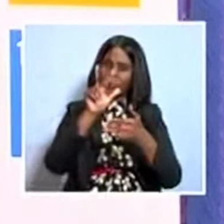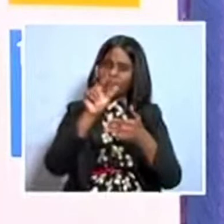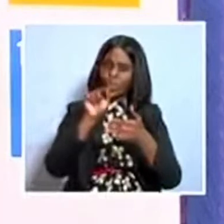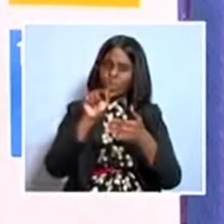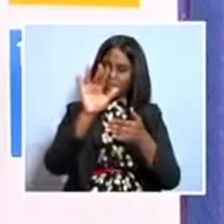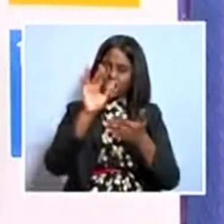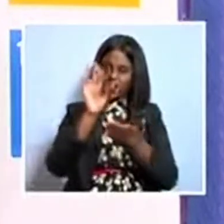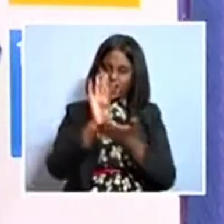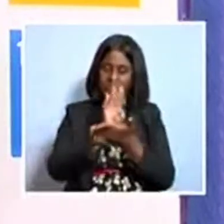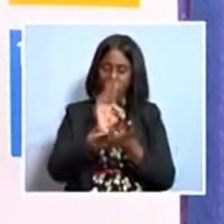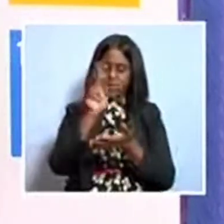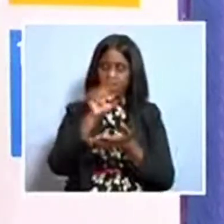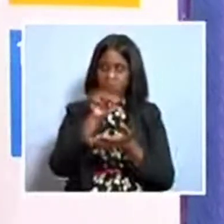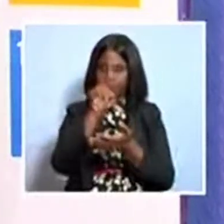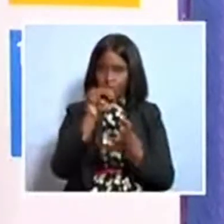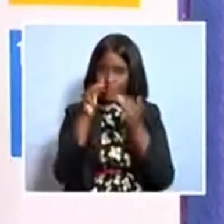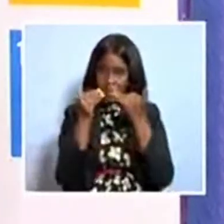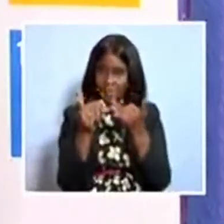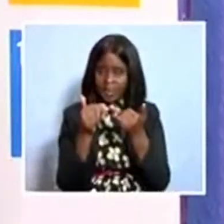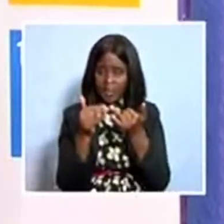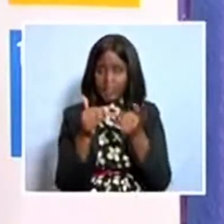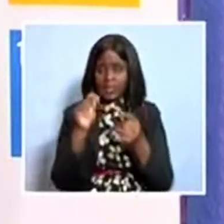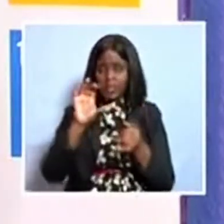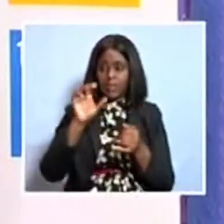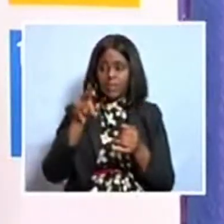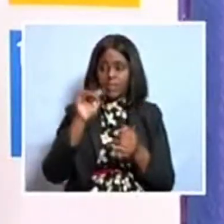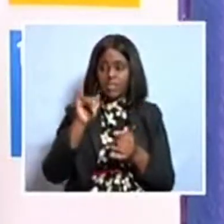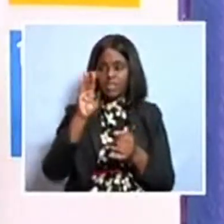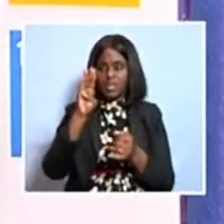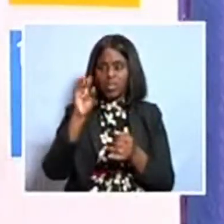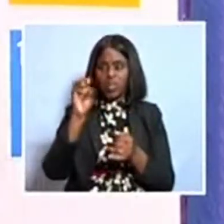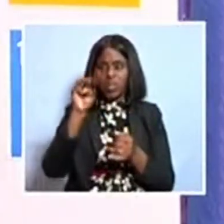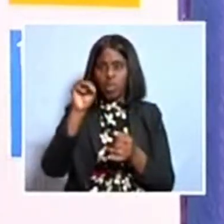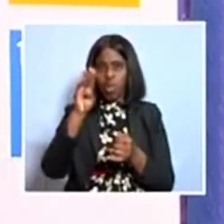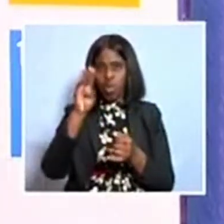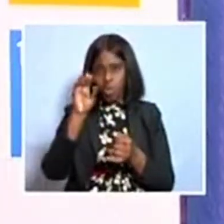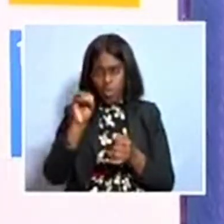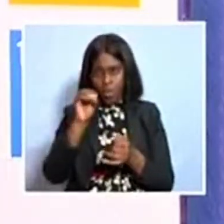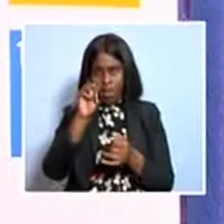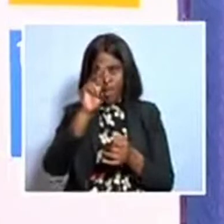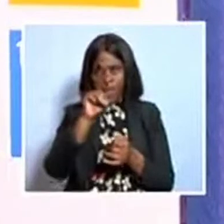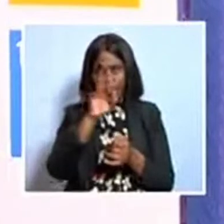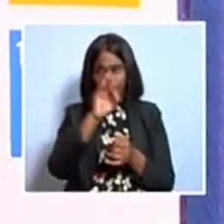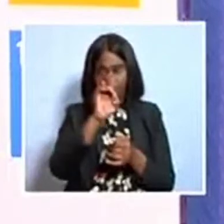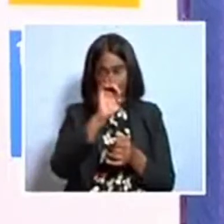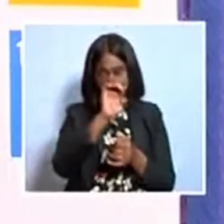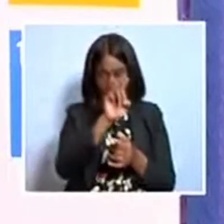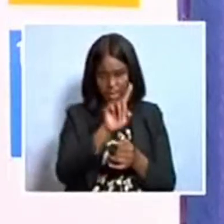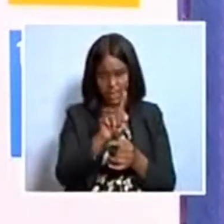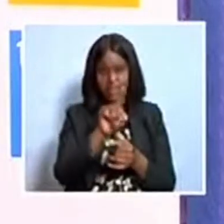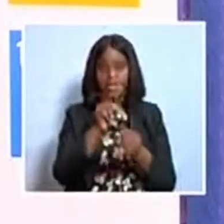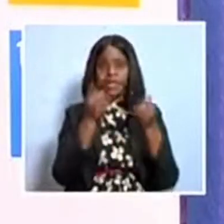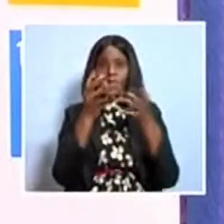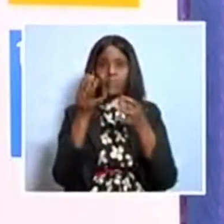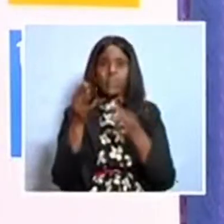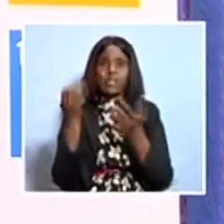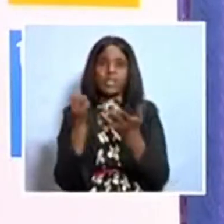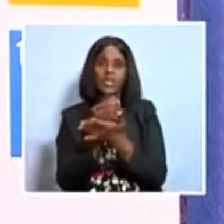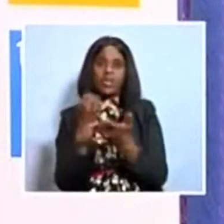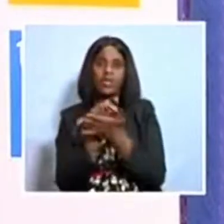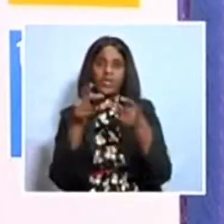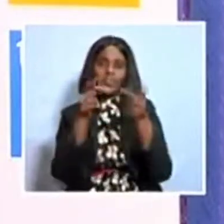US. Right now, Chiwombo multi-facility economic zones, most of the economic zones that are around the country